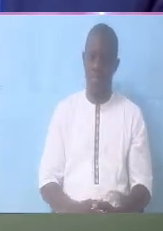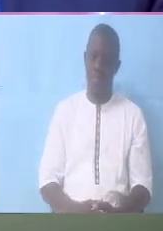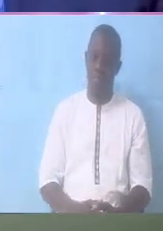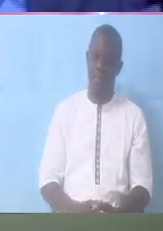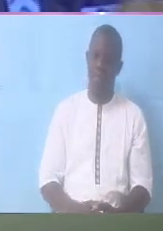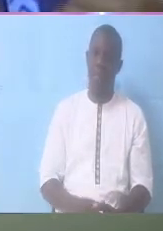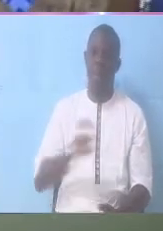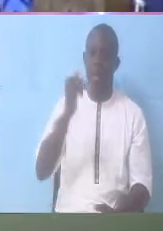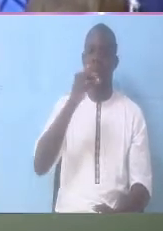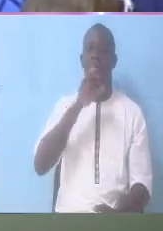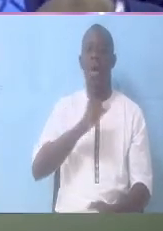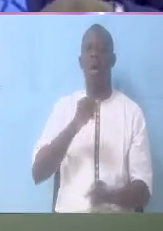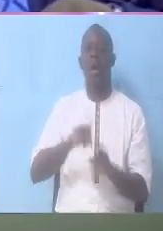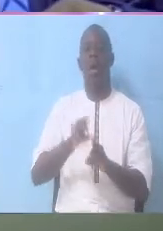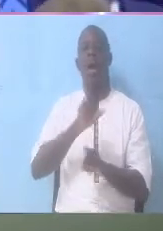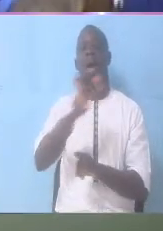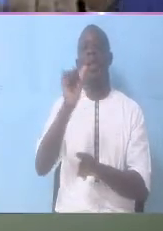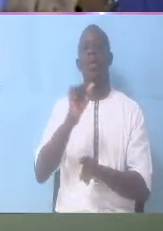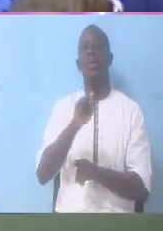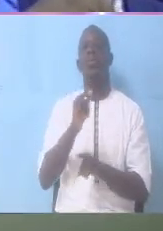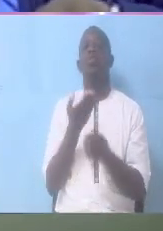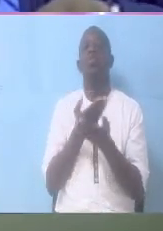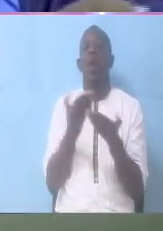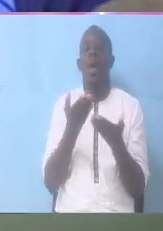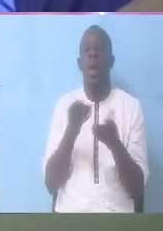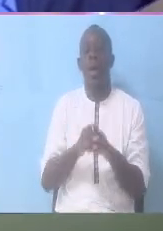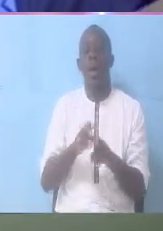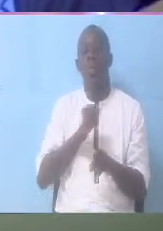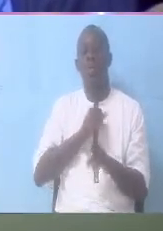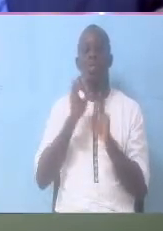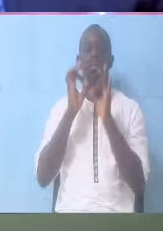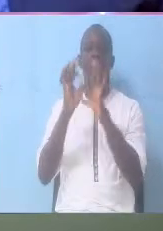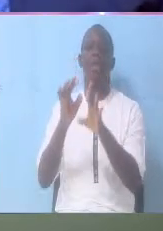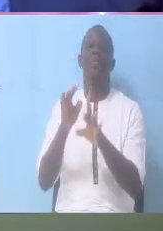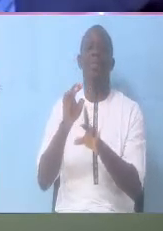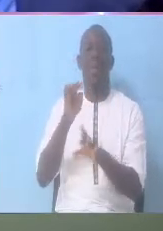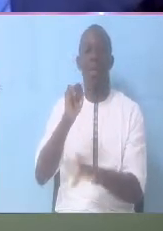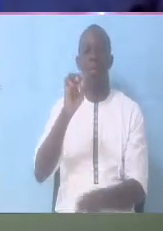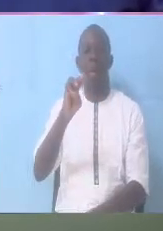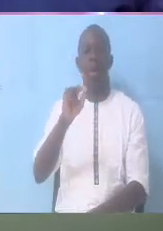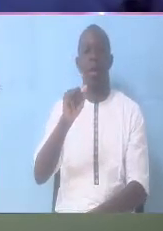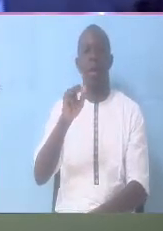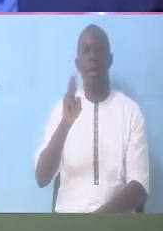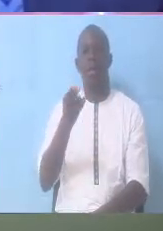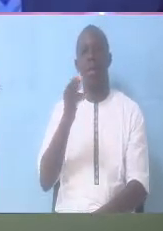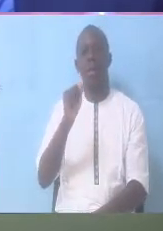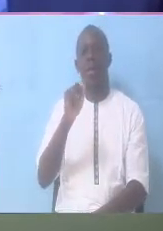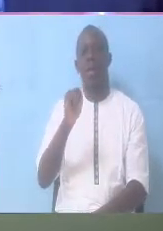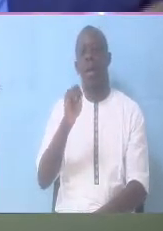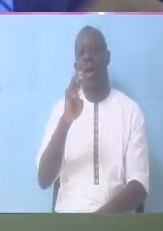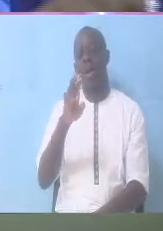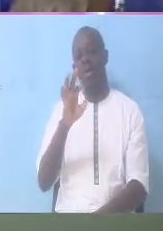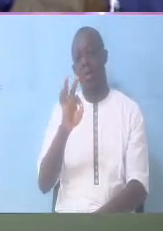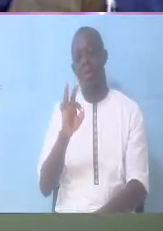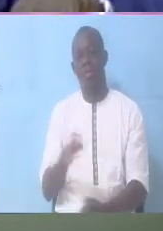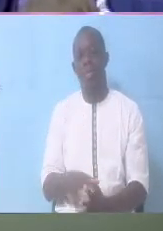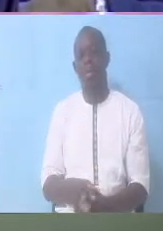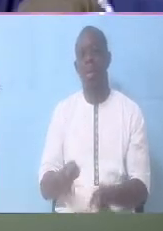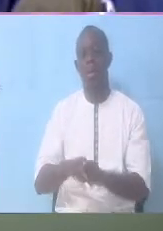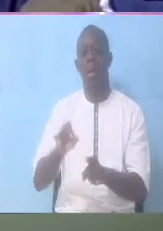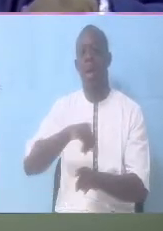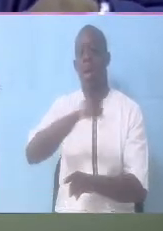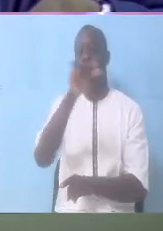Yes, sir. And that is why he disliked Emma Hart. Yes, sir. And